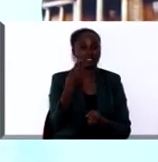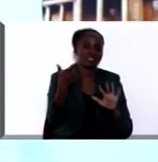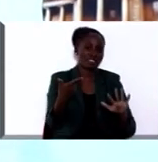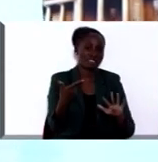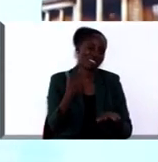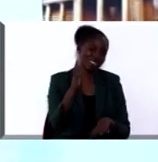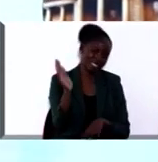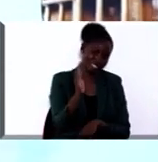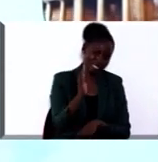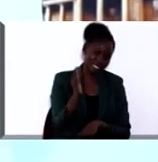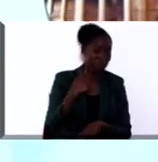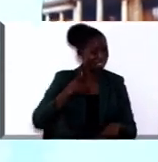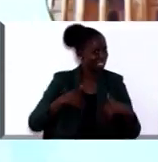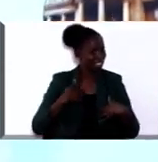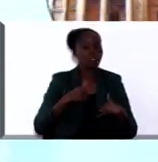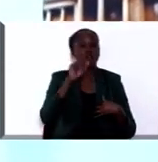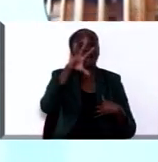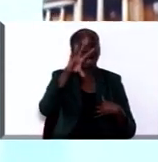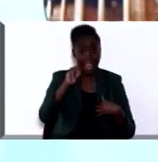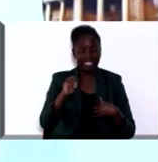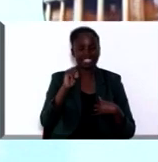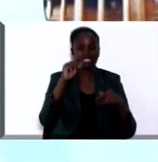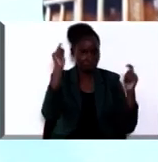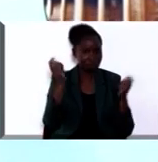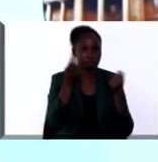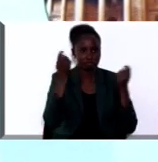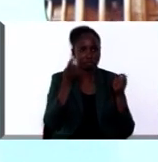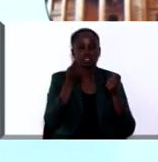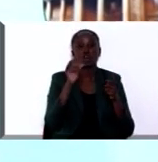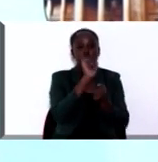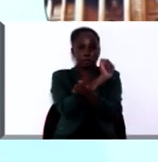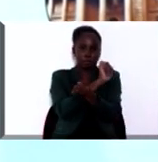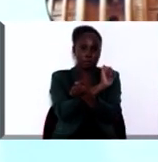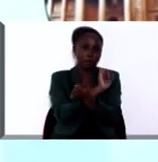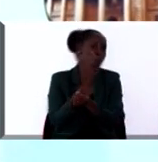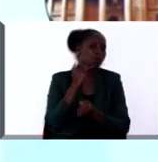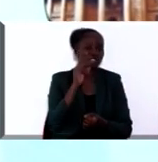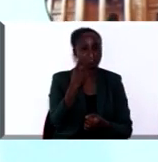We are looking forward to the 90th anniversary of Orlando Pirates in